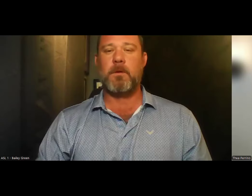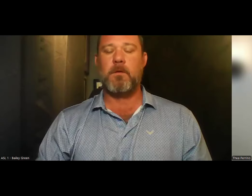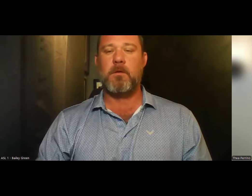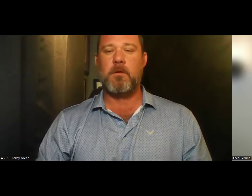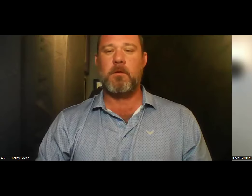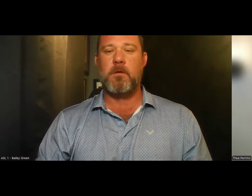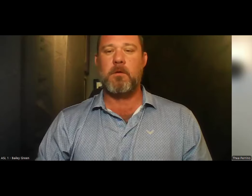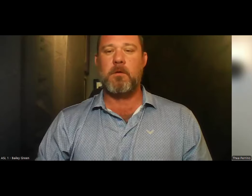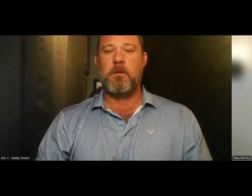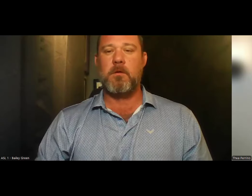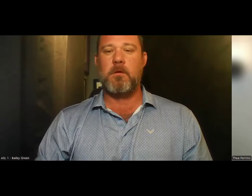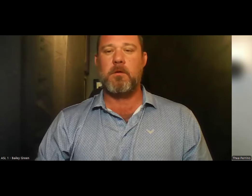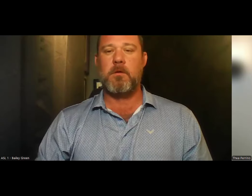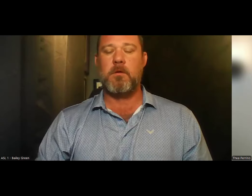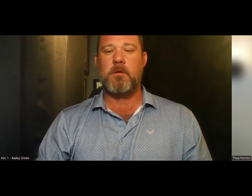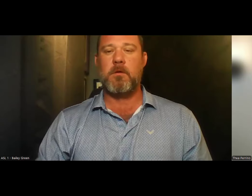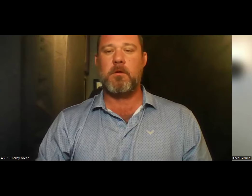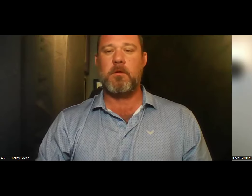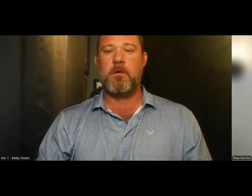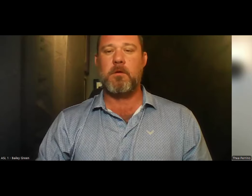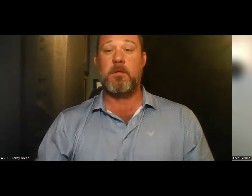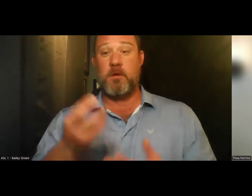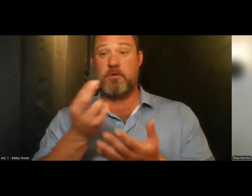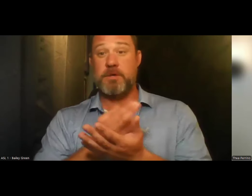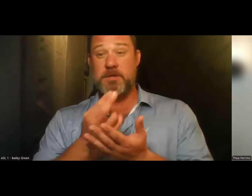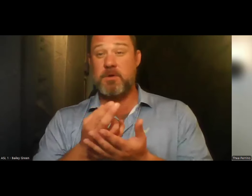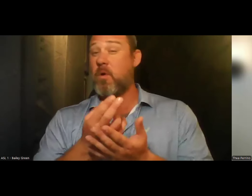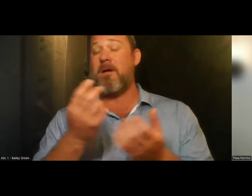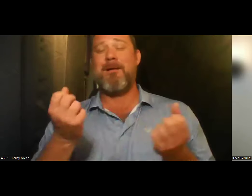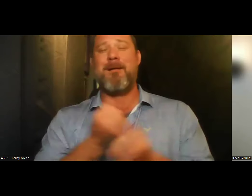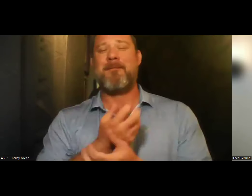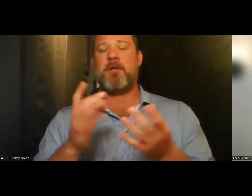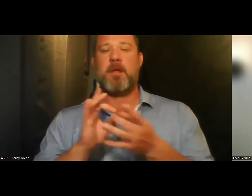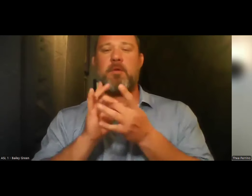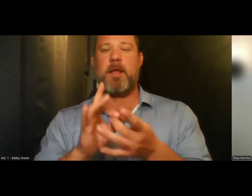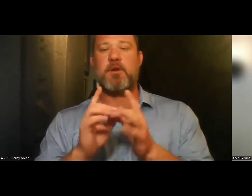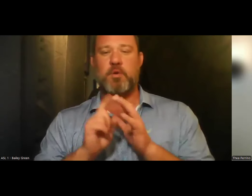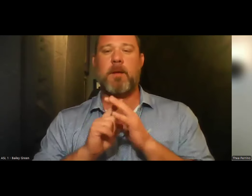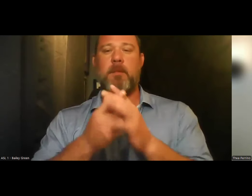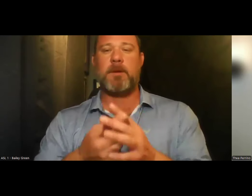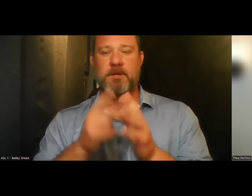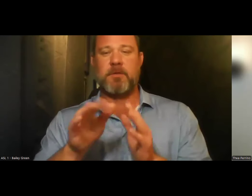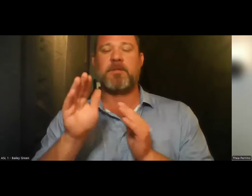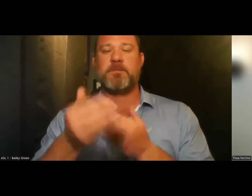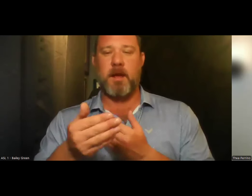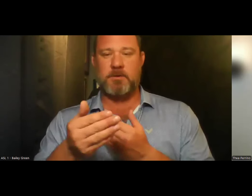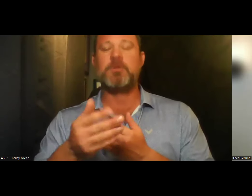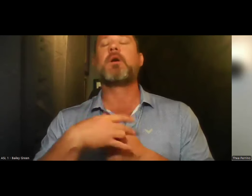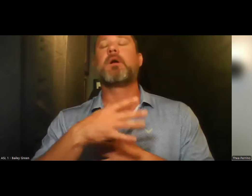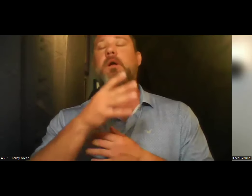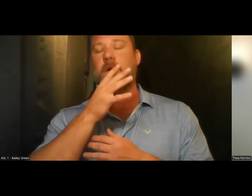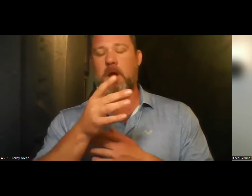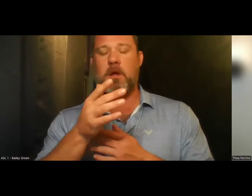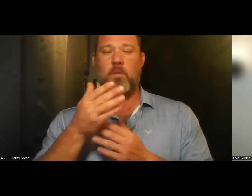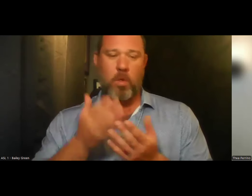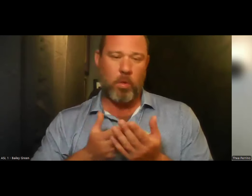this resource hub does is it houses everything related to the implementations of this package. And I'm going to